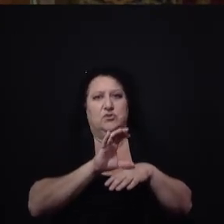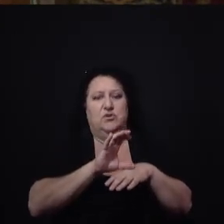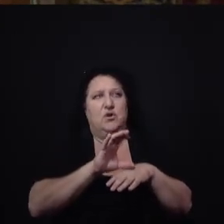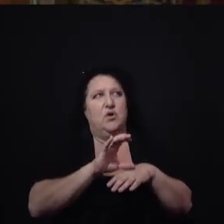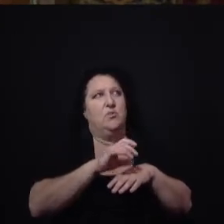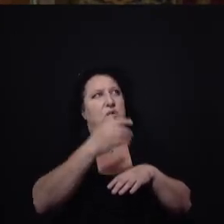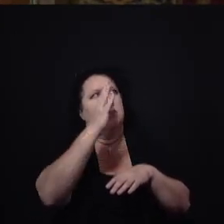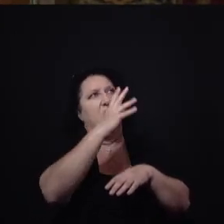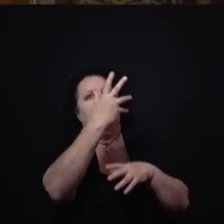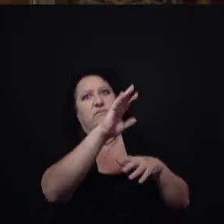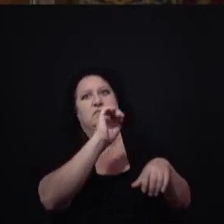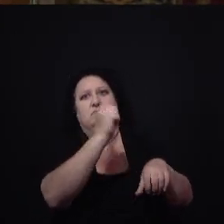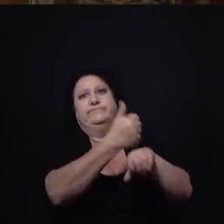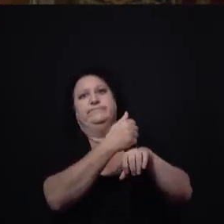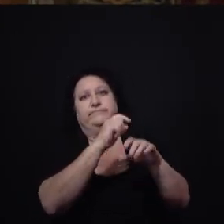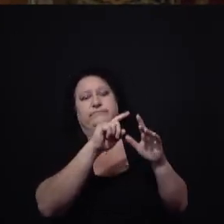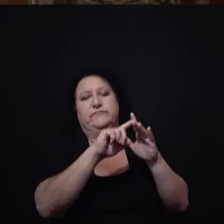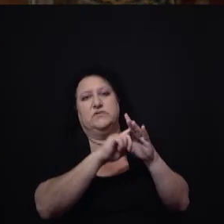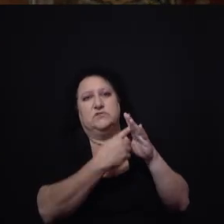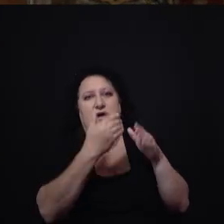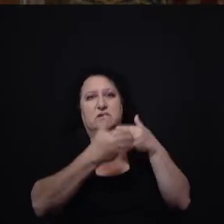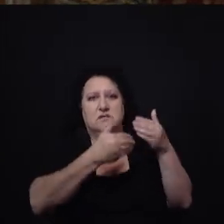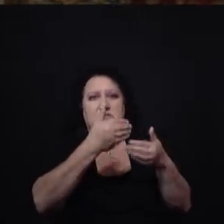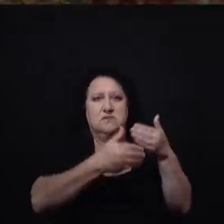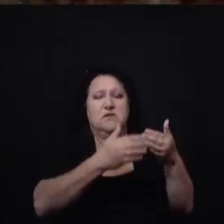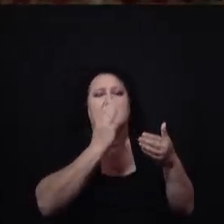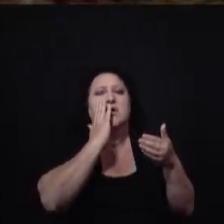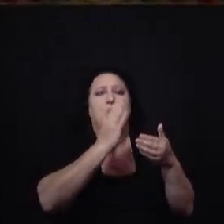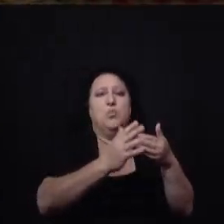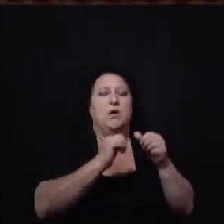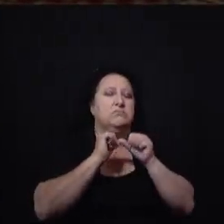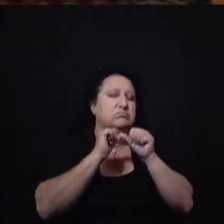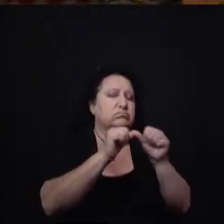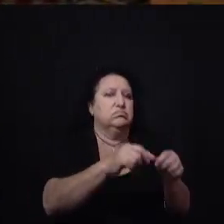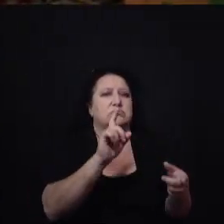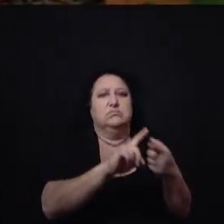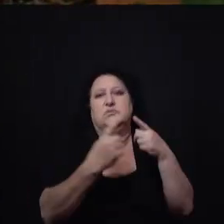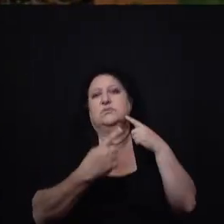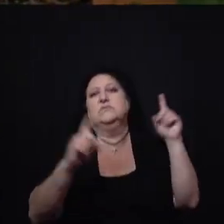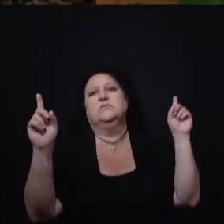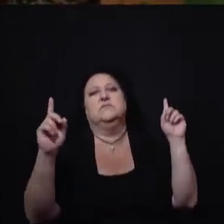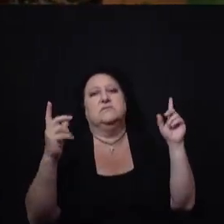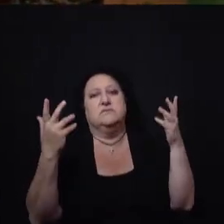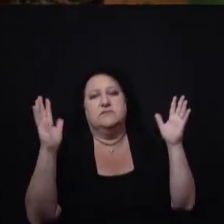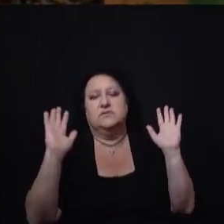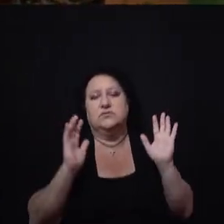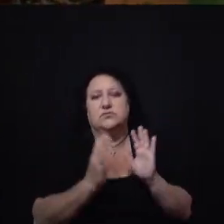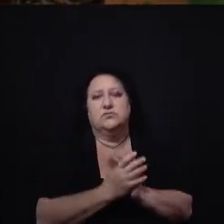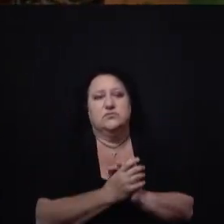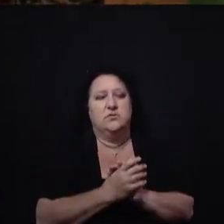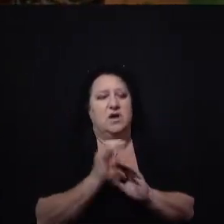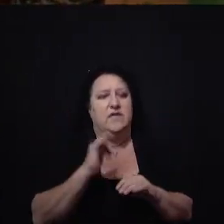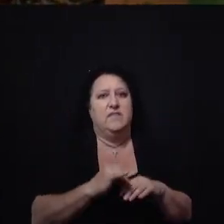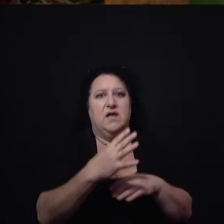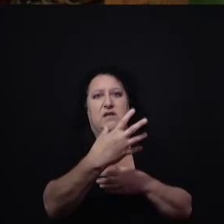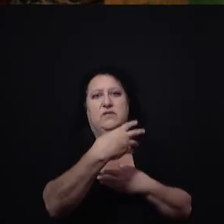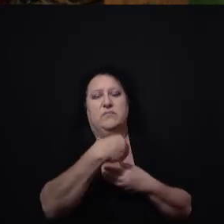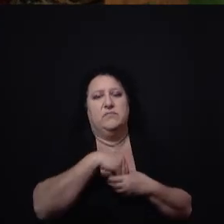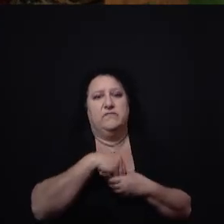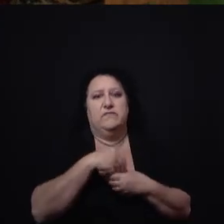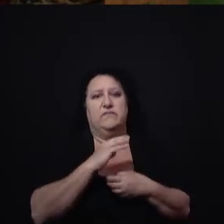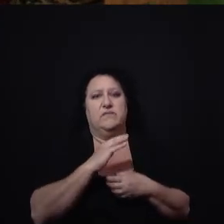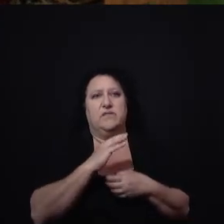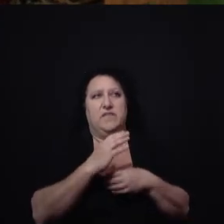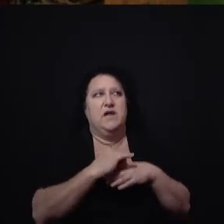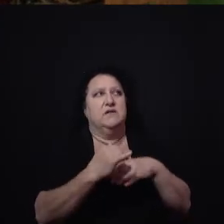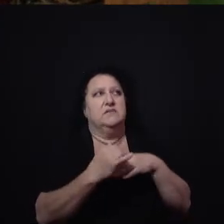God has begun, he will bring to its fullness. And that applies in your life, that applies in my life, that applies in all of our lives. And so I